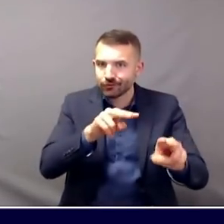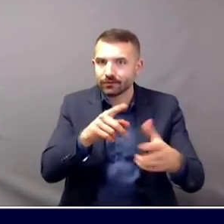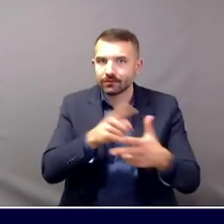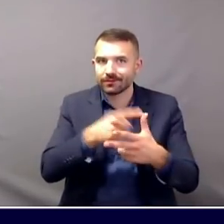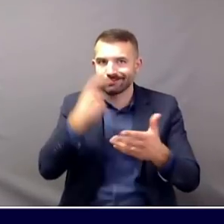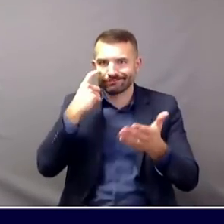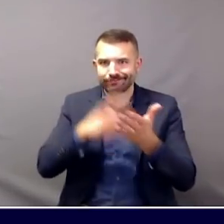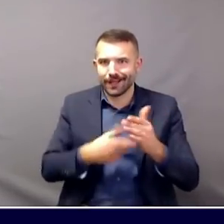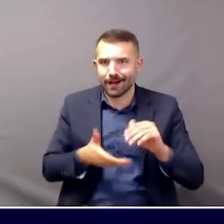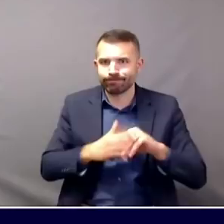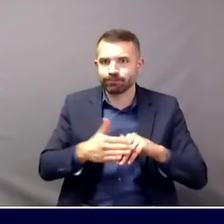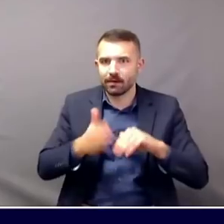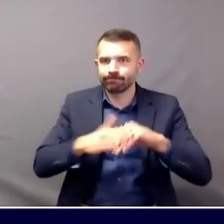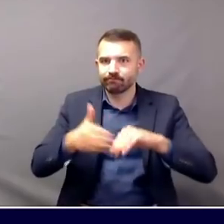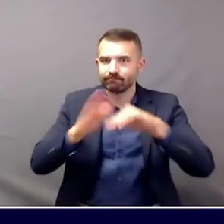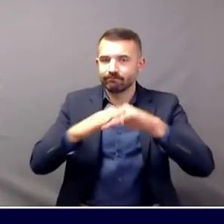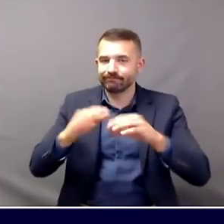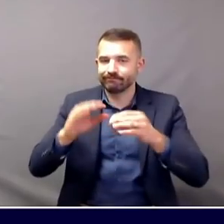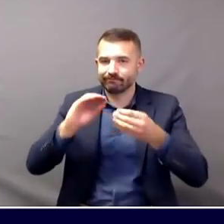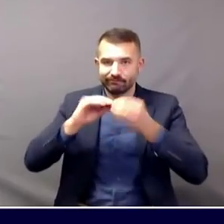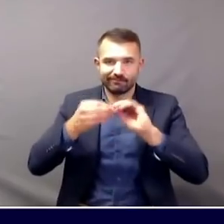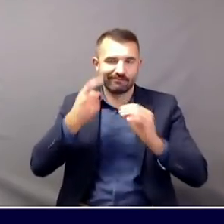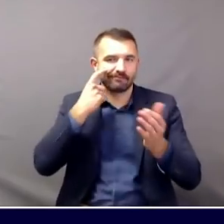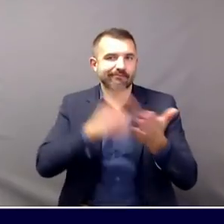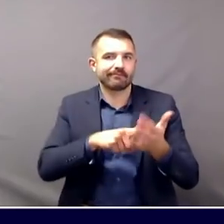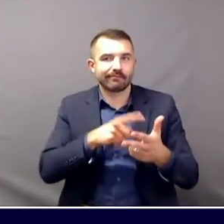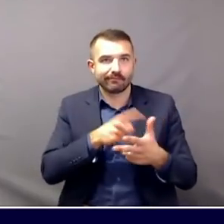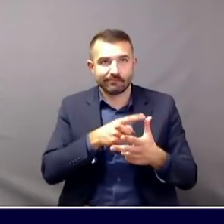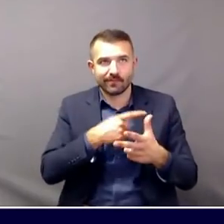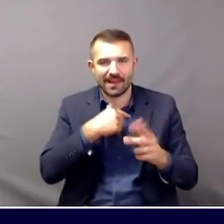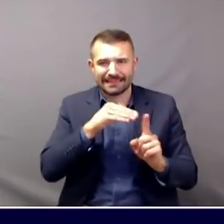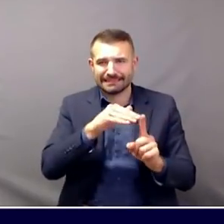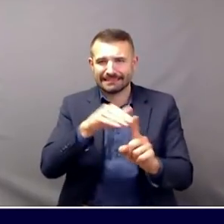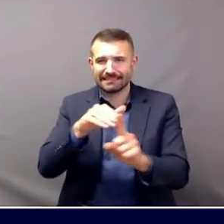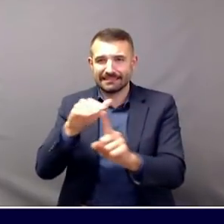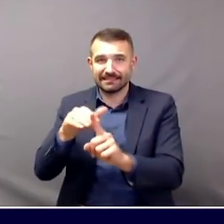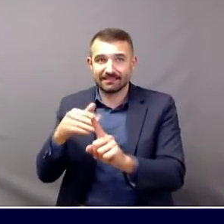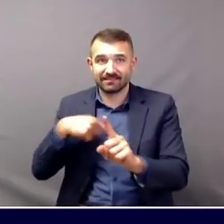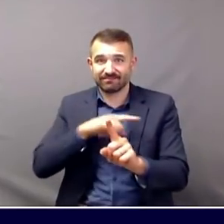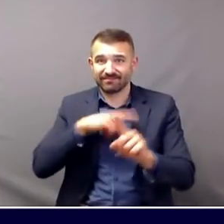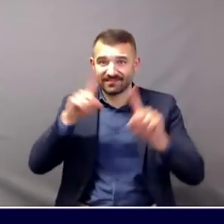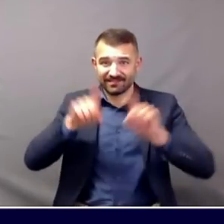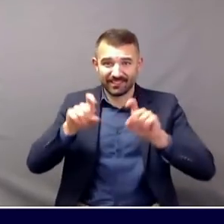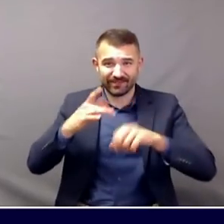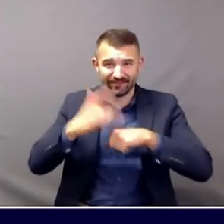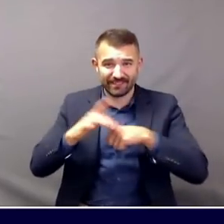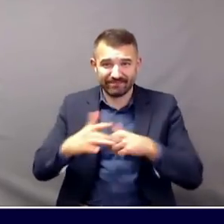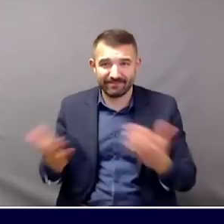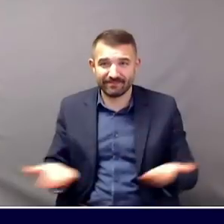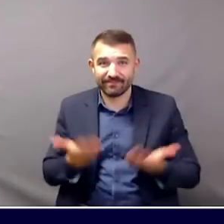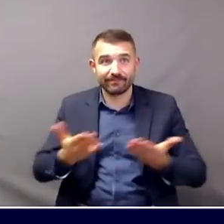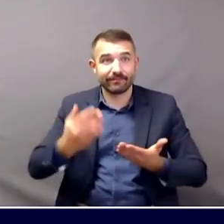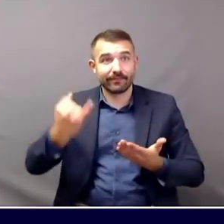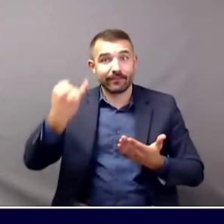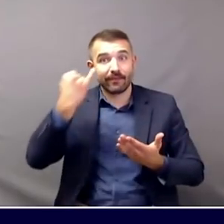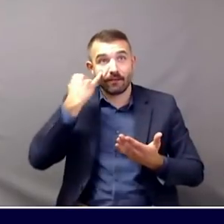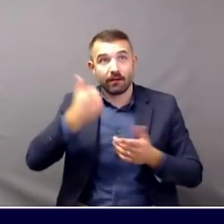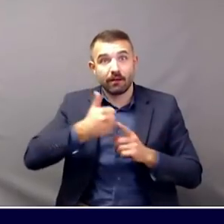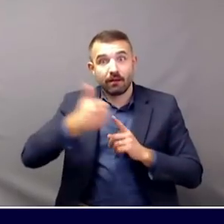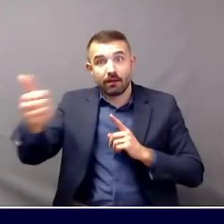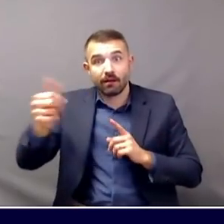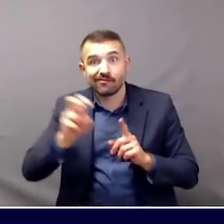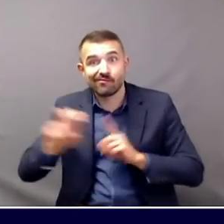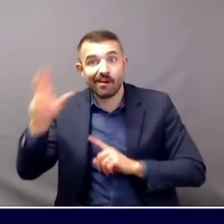in Massachusetts. So as a reminder, we have testing that's available here in the state of Maine. If you're traveling to and from a place with